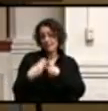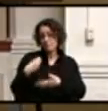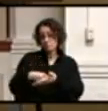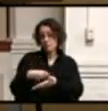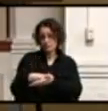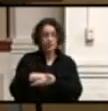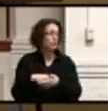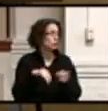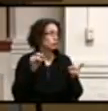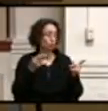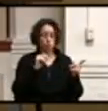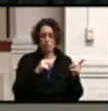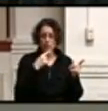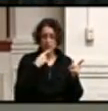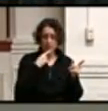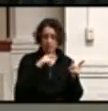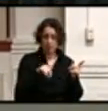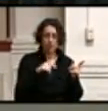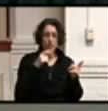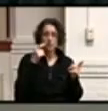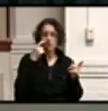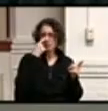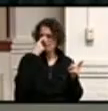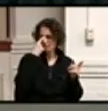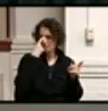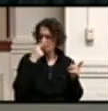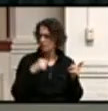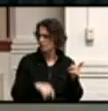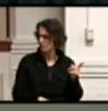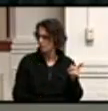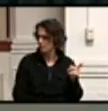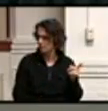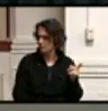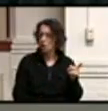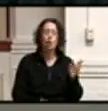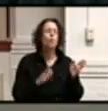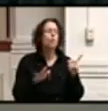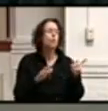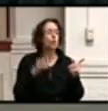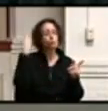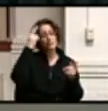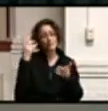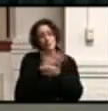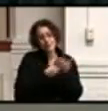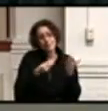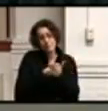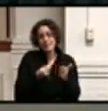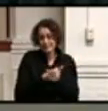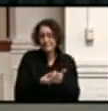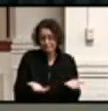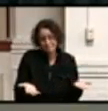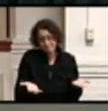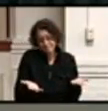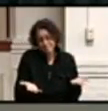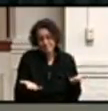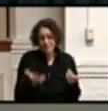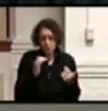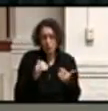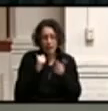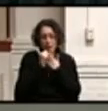motivated a little bit too by. Absolutely. By money, by bringing in more revenue to the